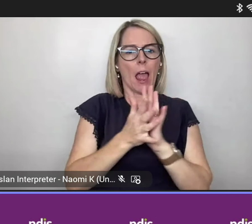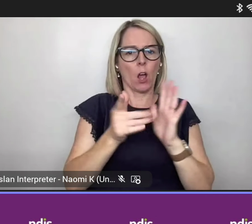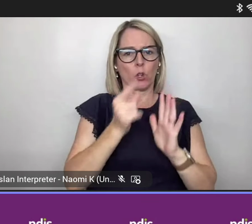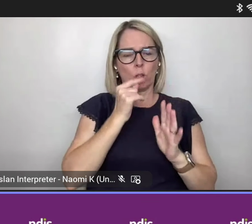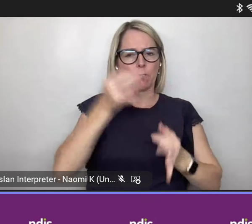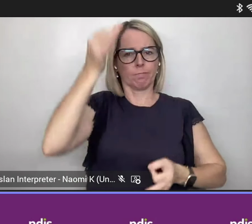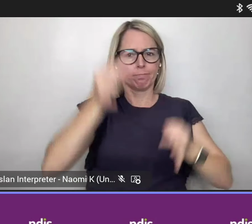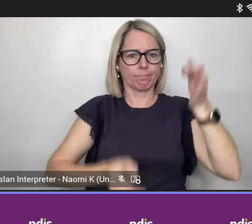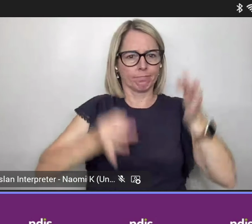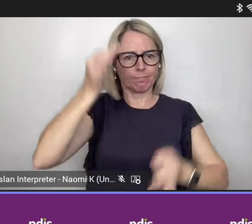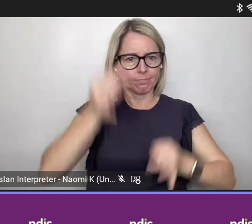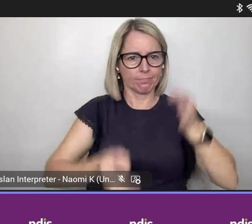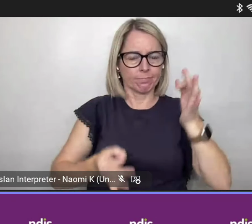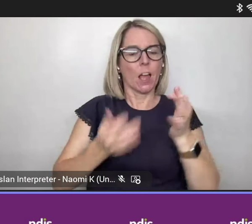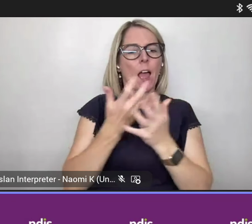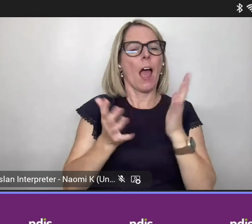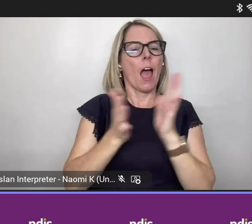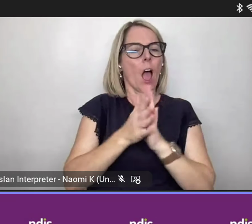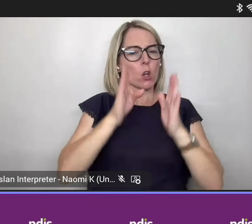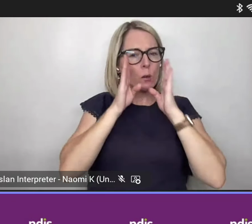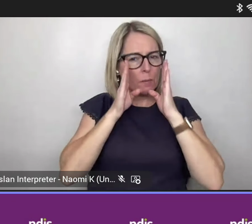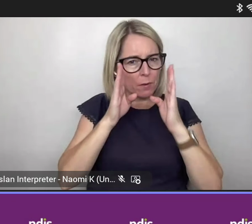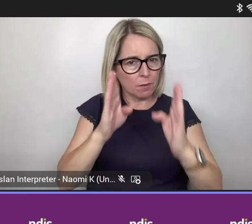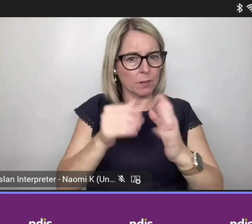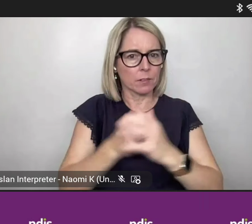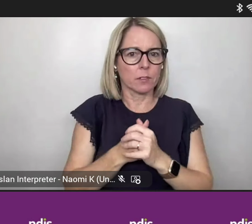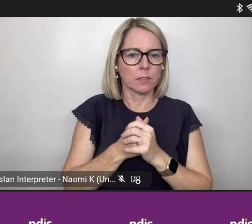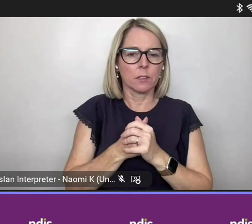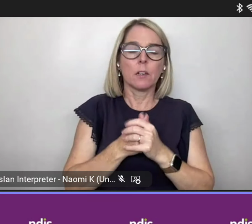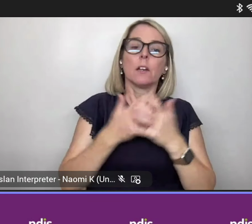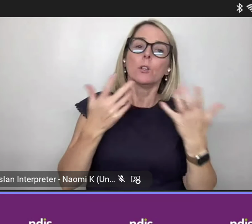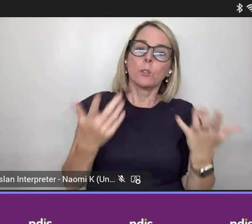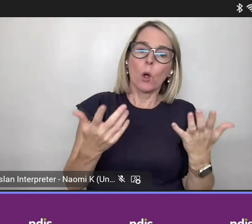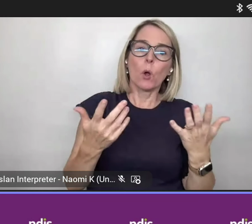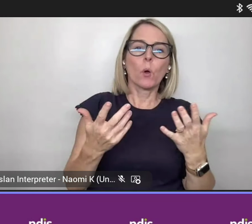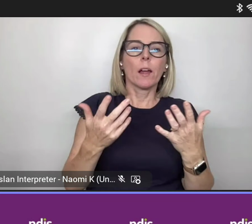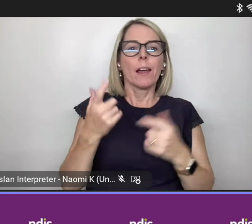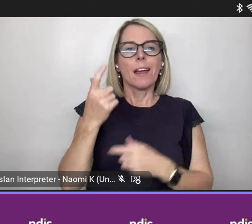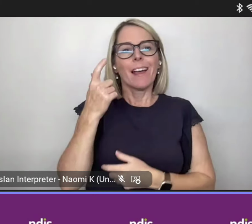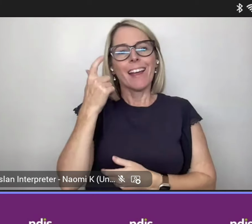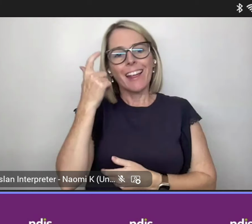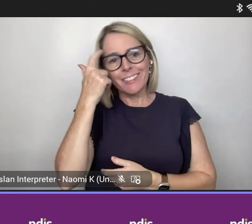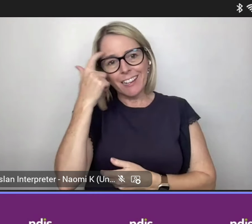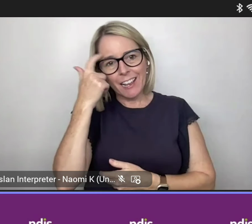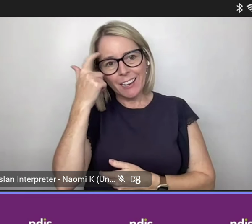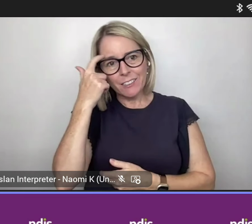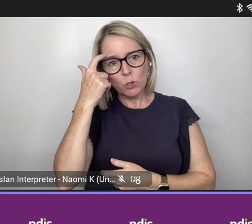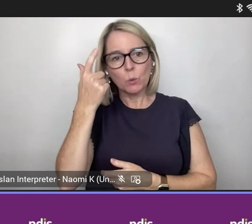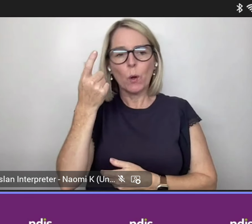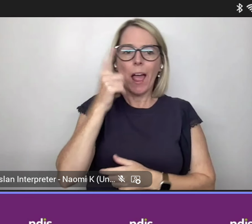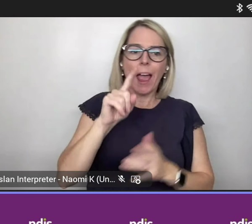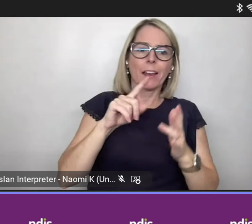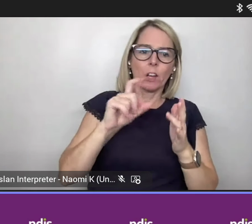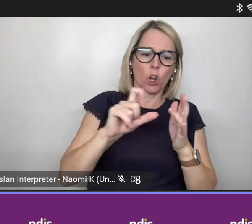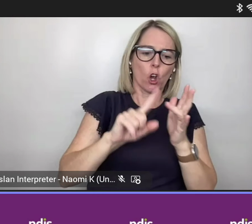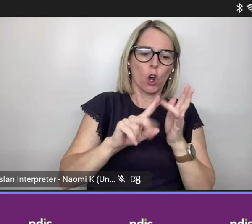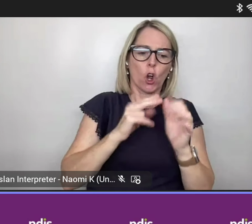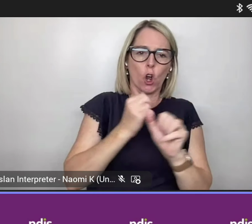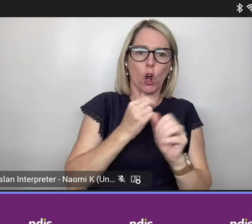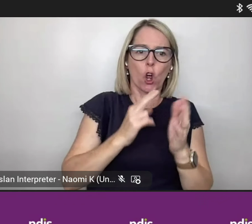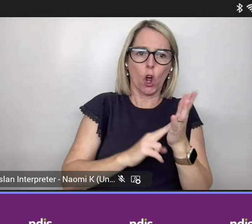attention. There are some similarities with intellectual impairments, but cognitive impairments might appear